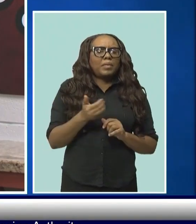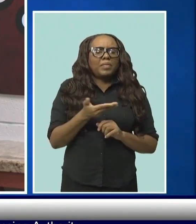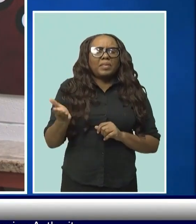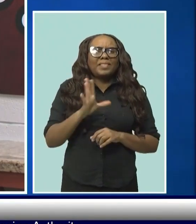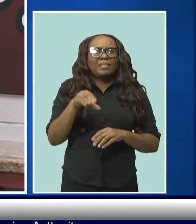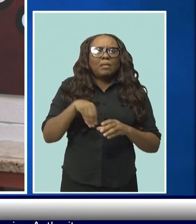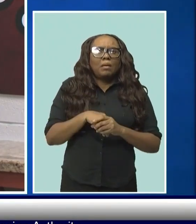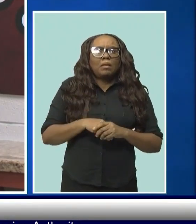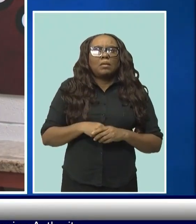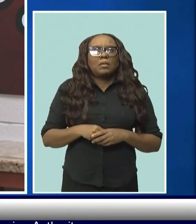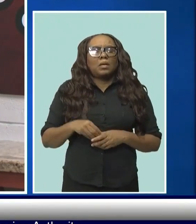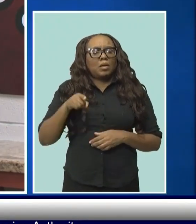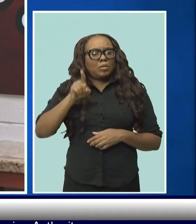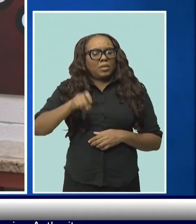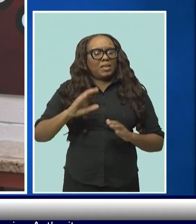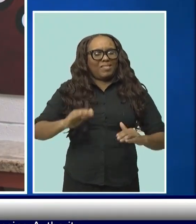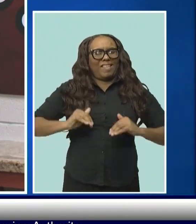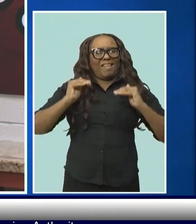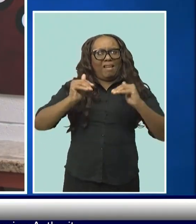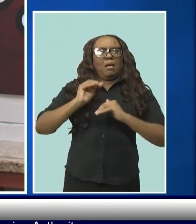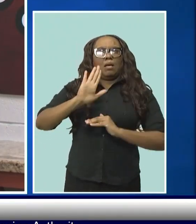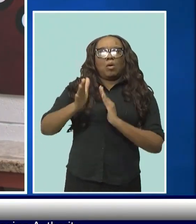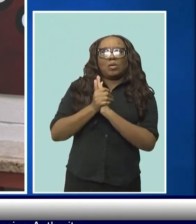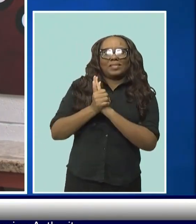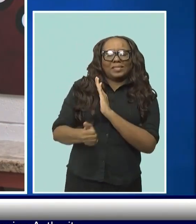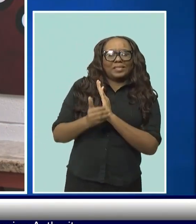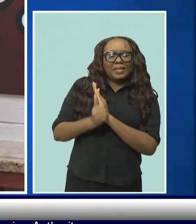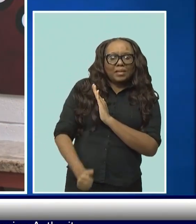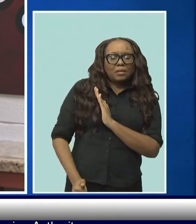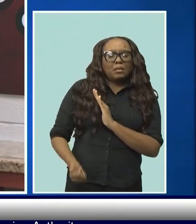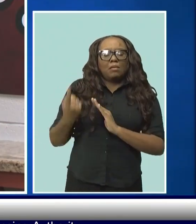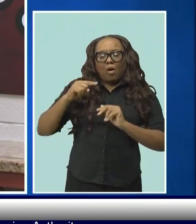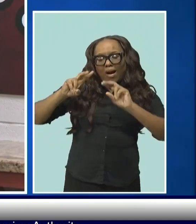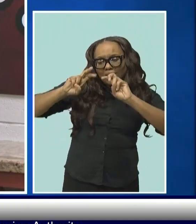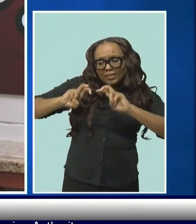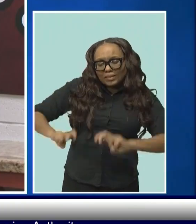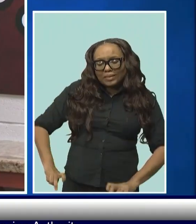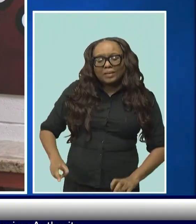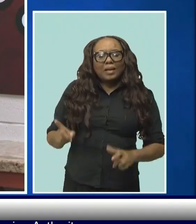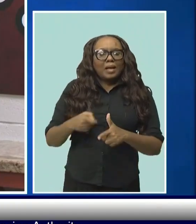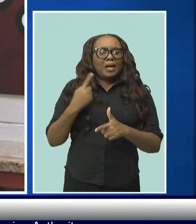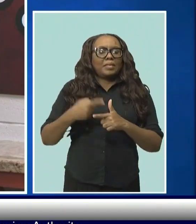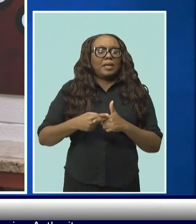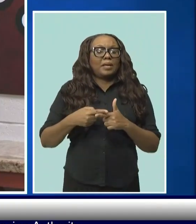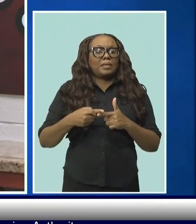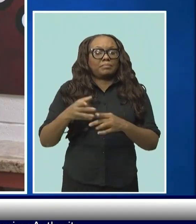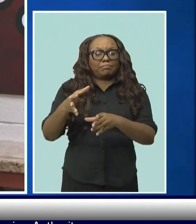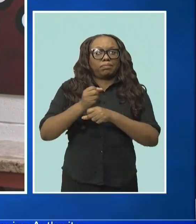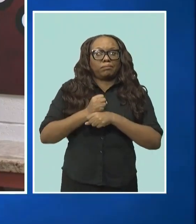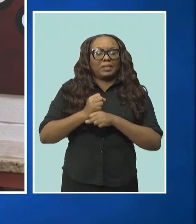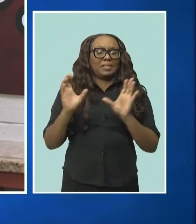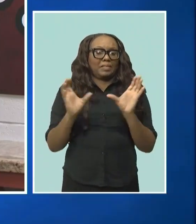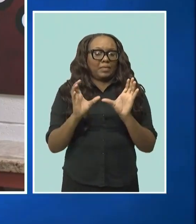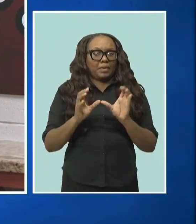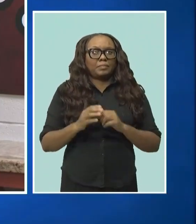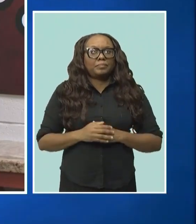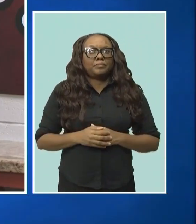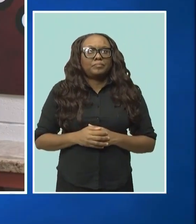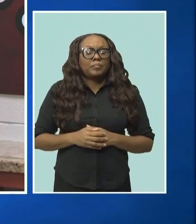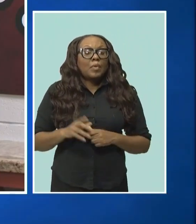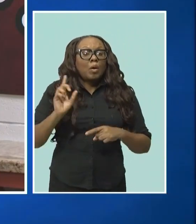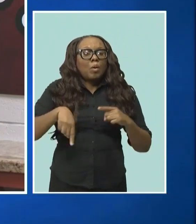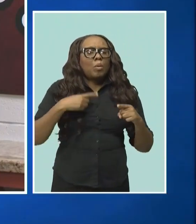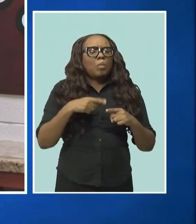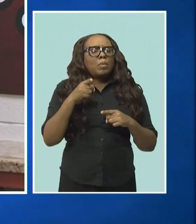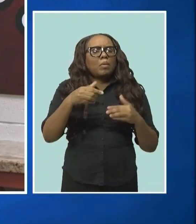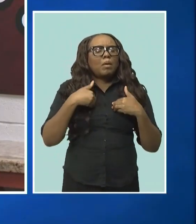to be able to elevate your skill sets to be able to include assessment and certification. Because we wanted to make sure that when you walked away with a